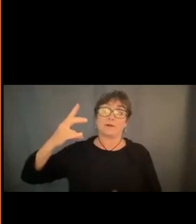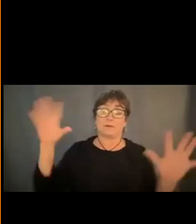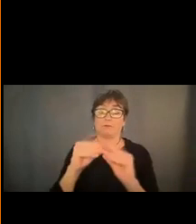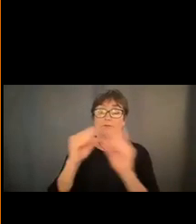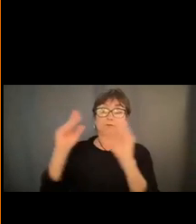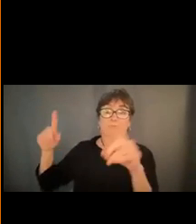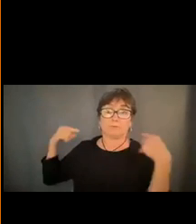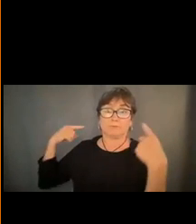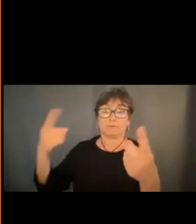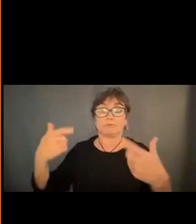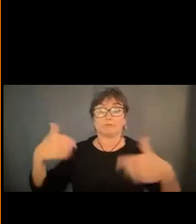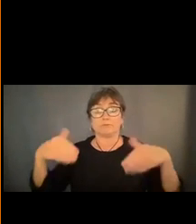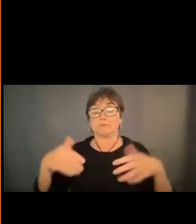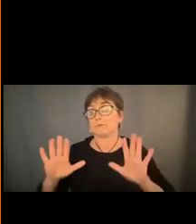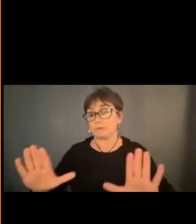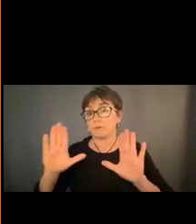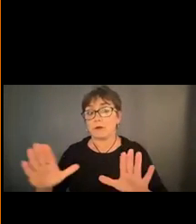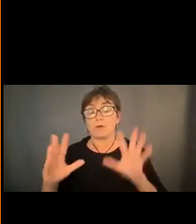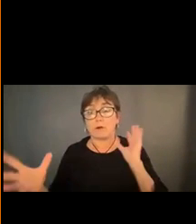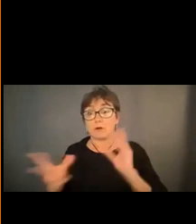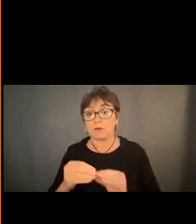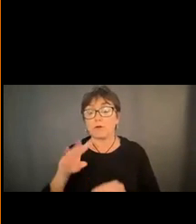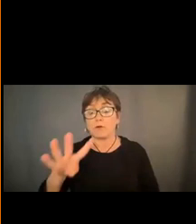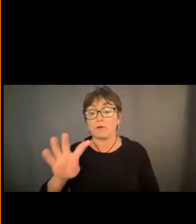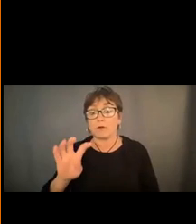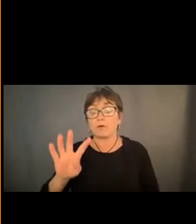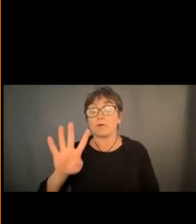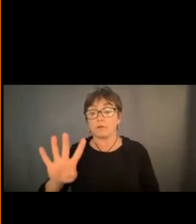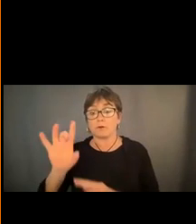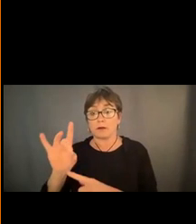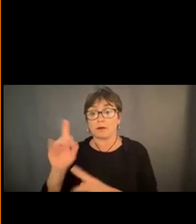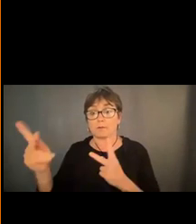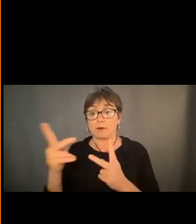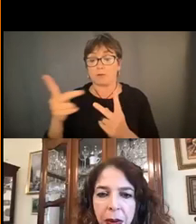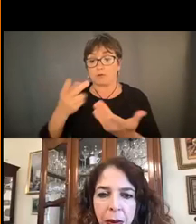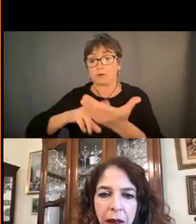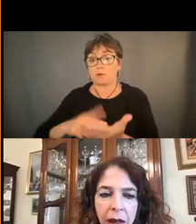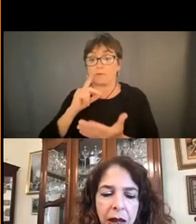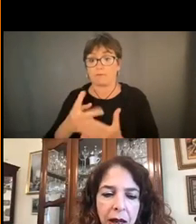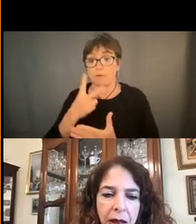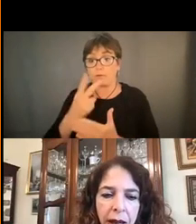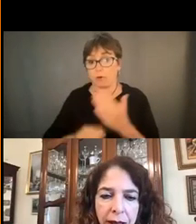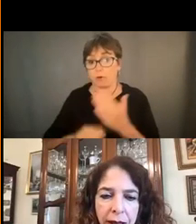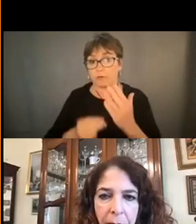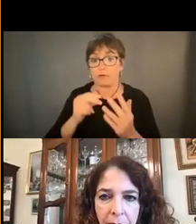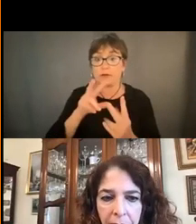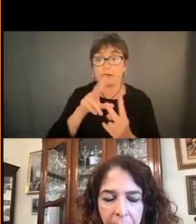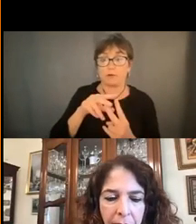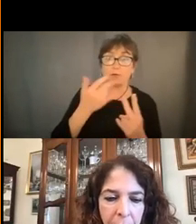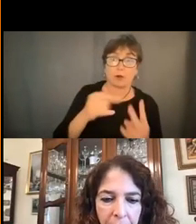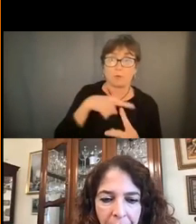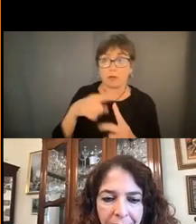great. We have 448 people registered for both events. So today and next